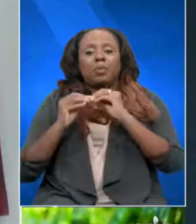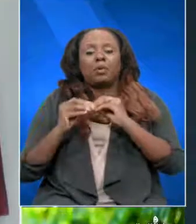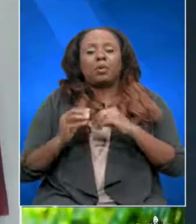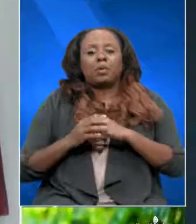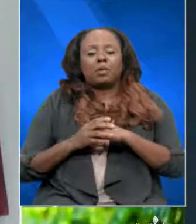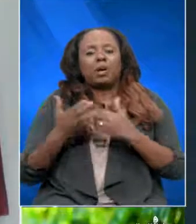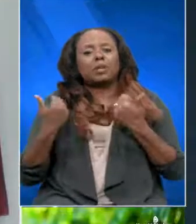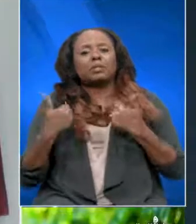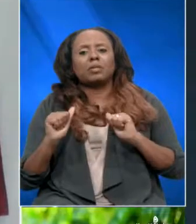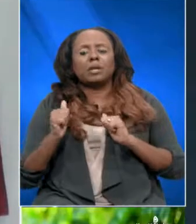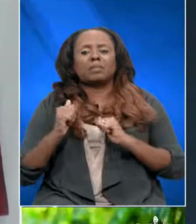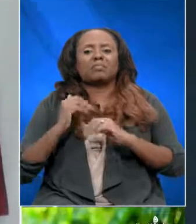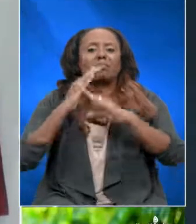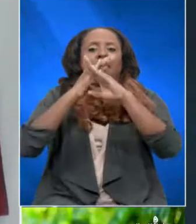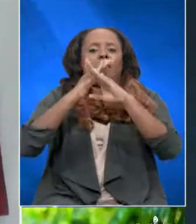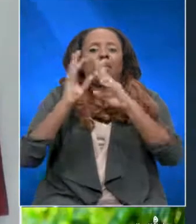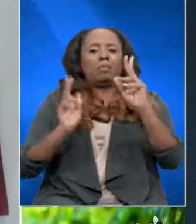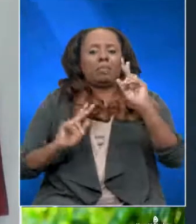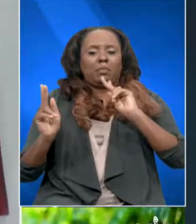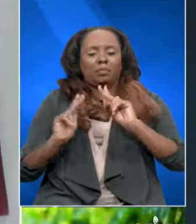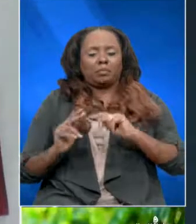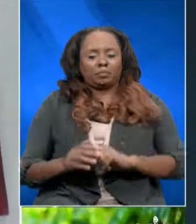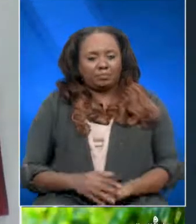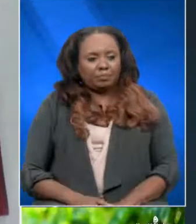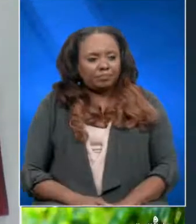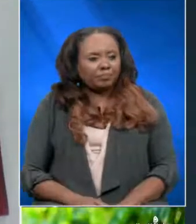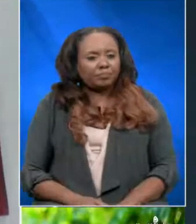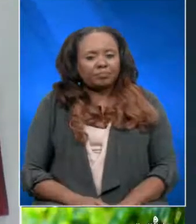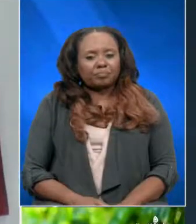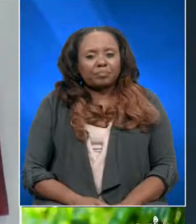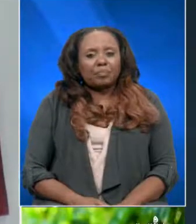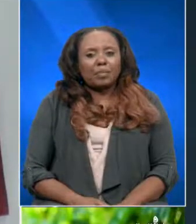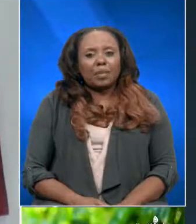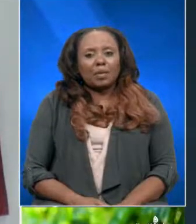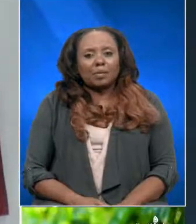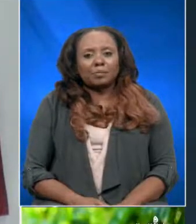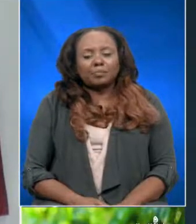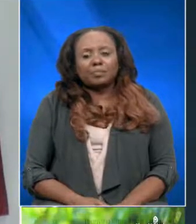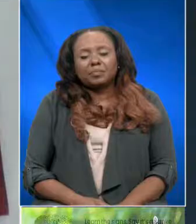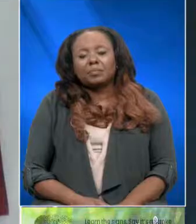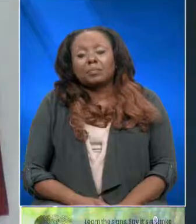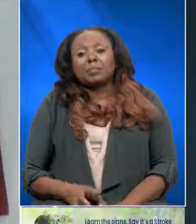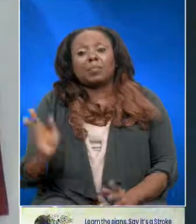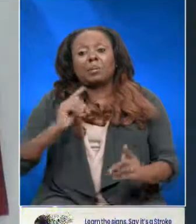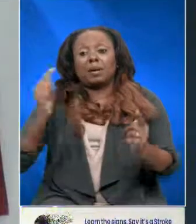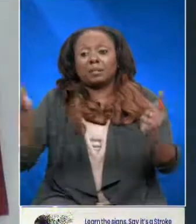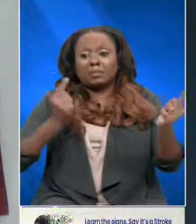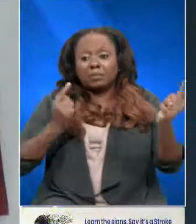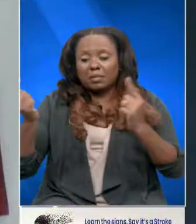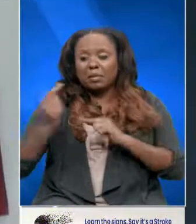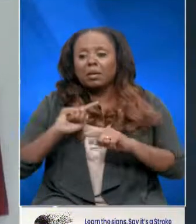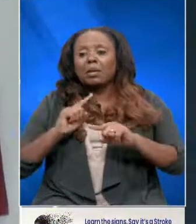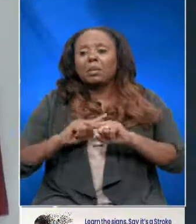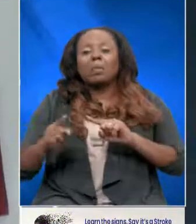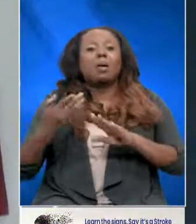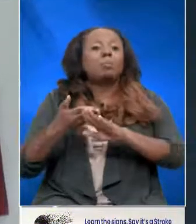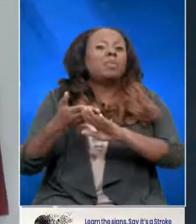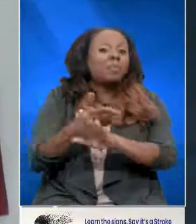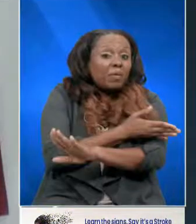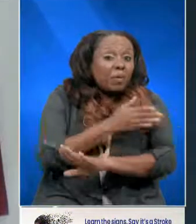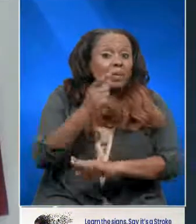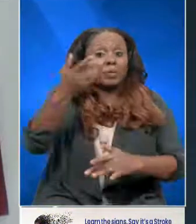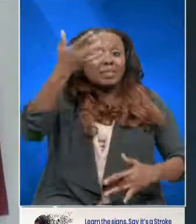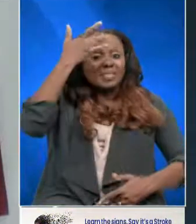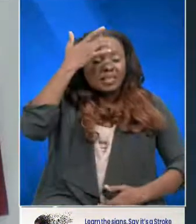preventative approach, it would make a huge difference, because the people that come to us need the help. They're already sick. But how about if we get the person before they're